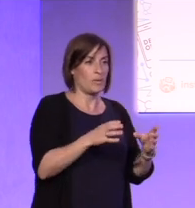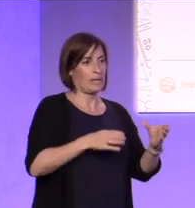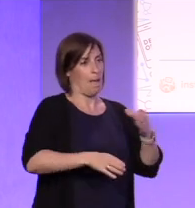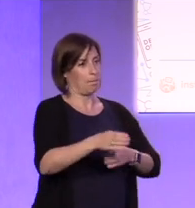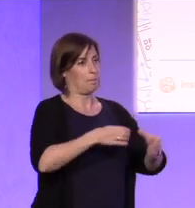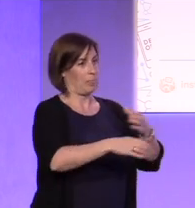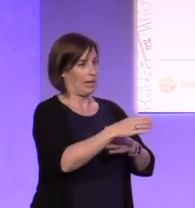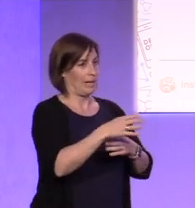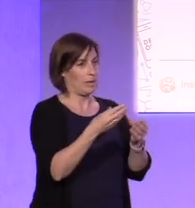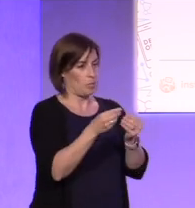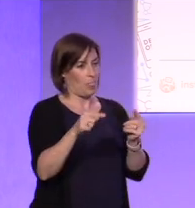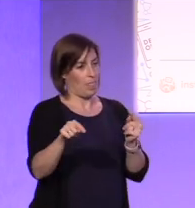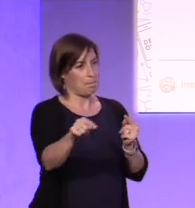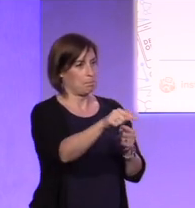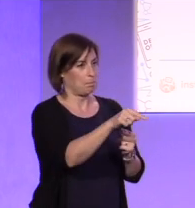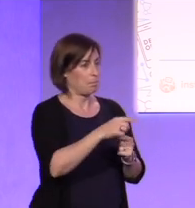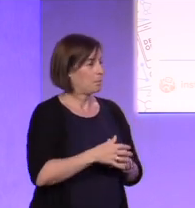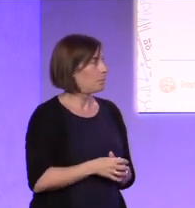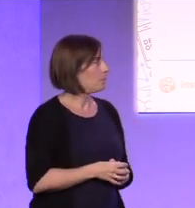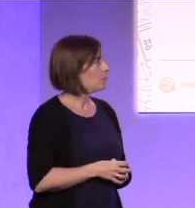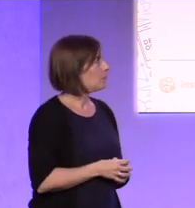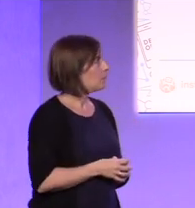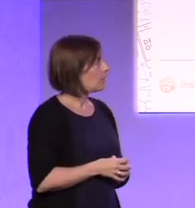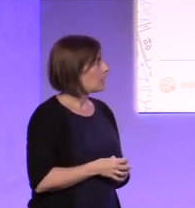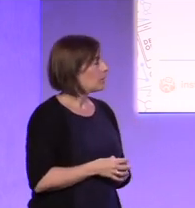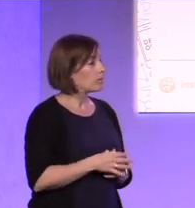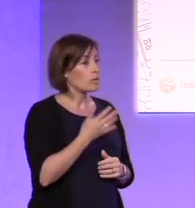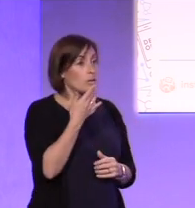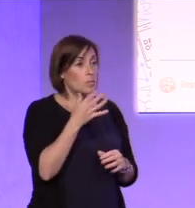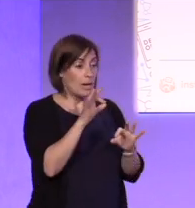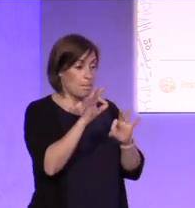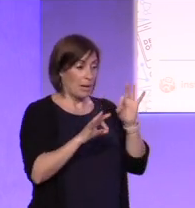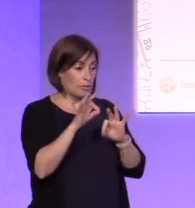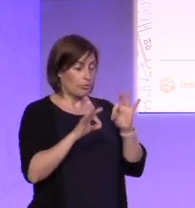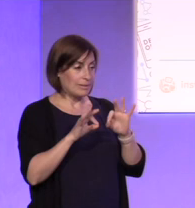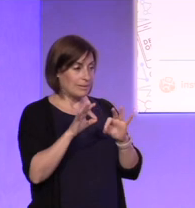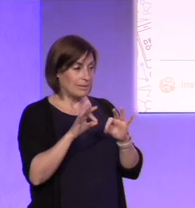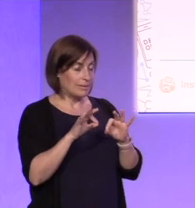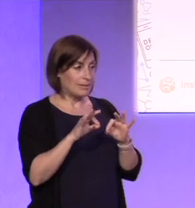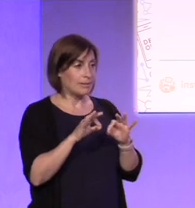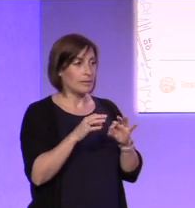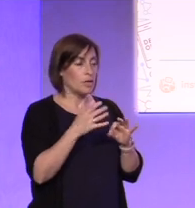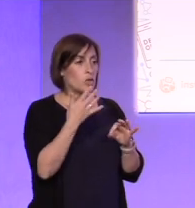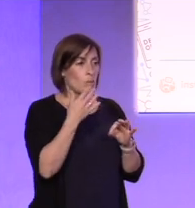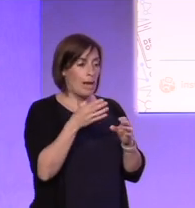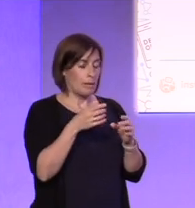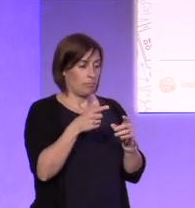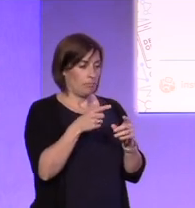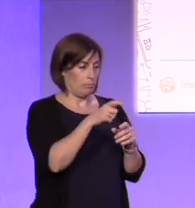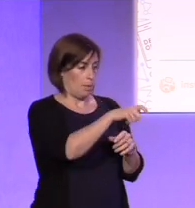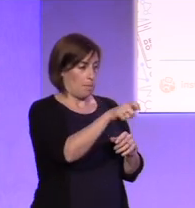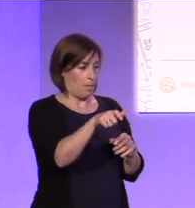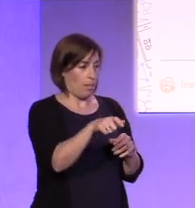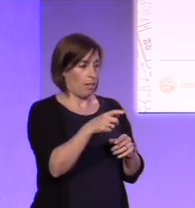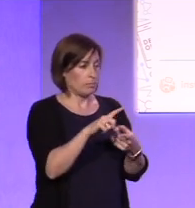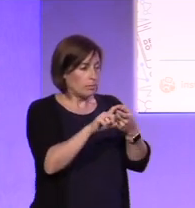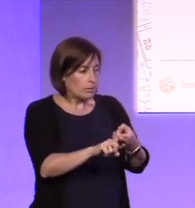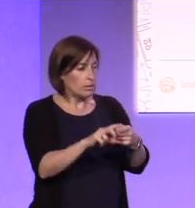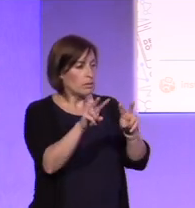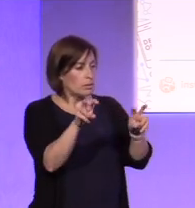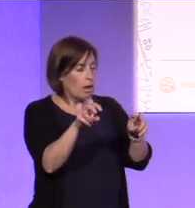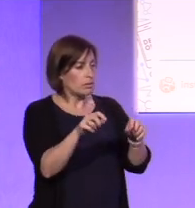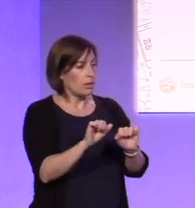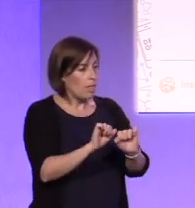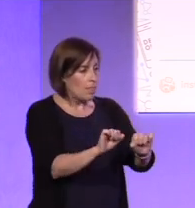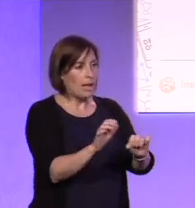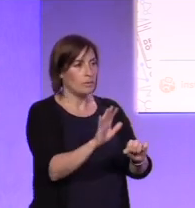here. By moving people around, we saw a 30% increase in our pipeline's throughput. That's 30% more work moving through our